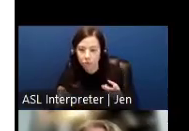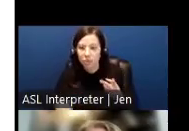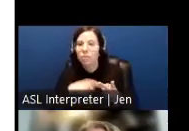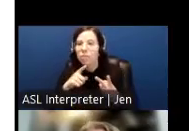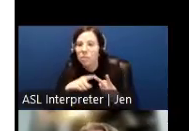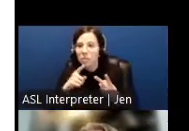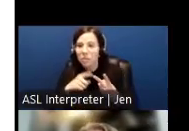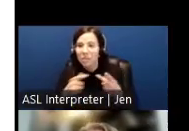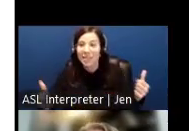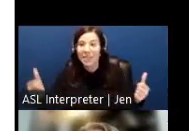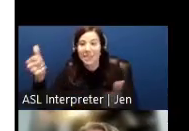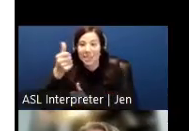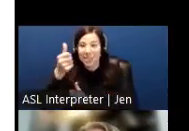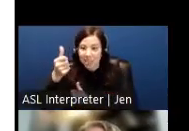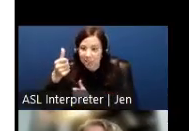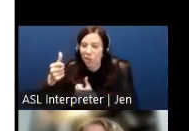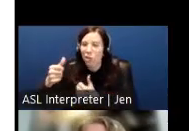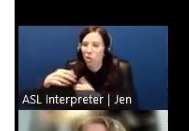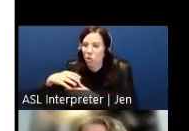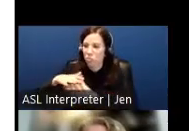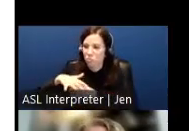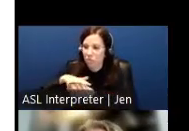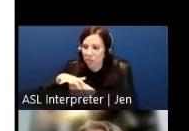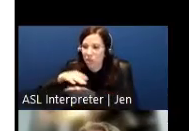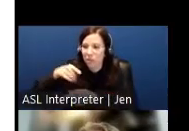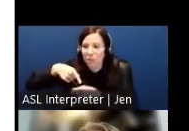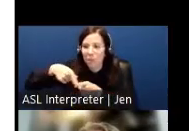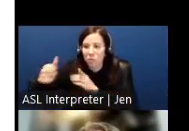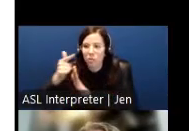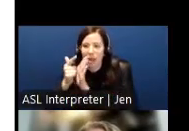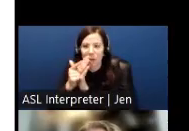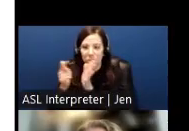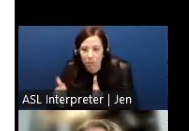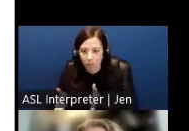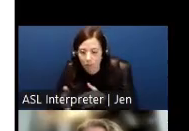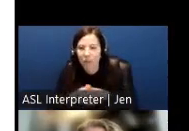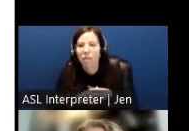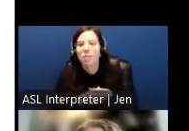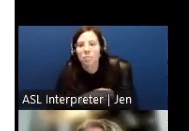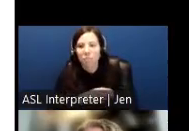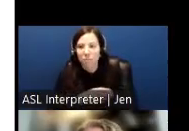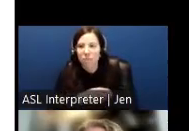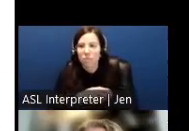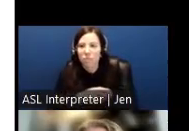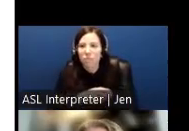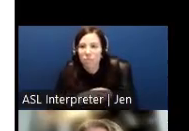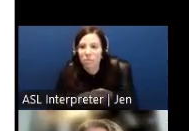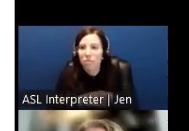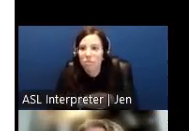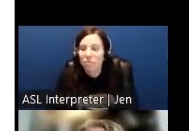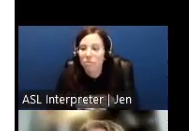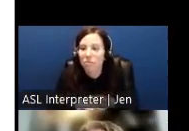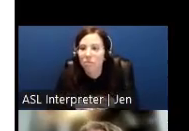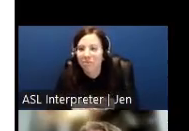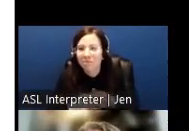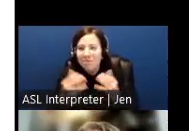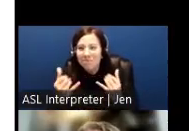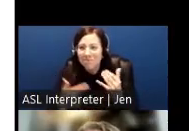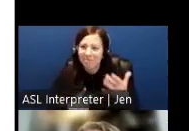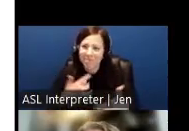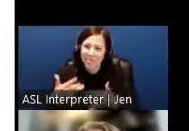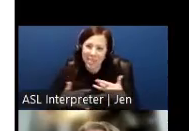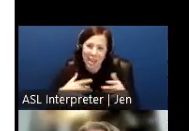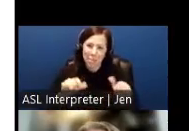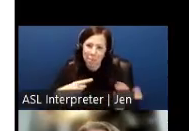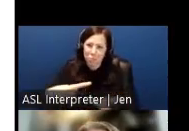Senior Regional Special Victims Counsel and a Regional Victims Counsel. So I am just excited to be able to talk to